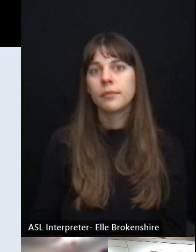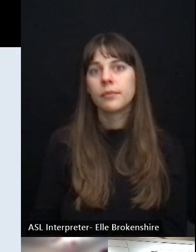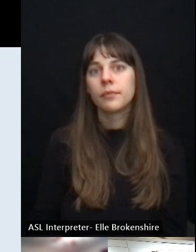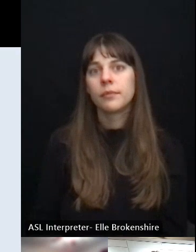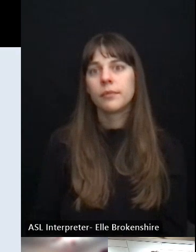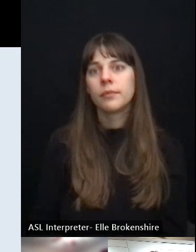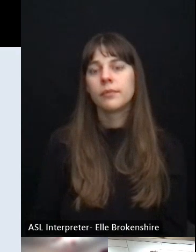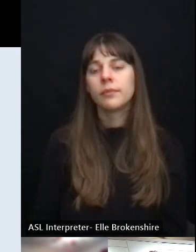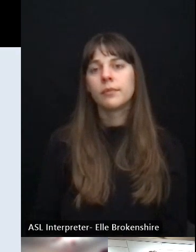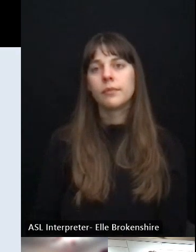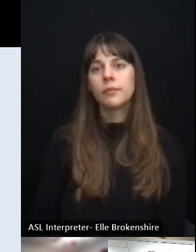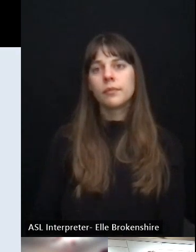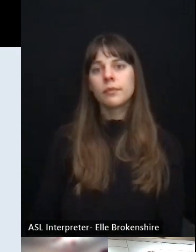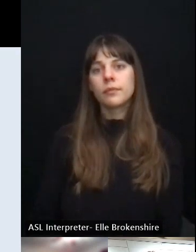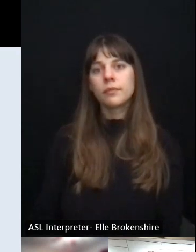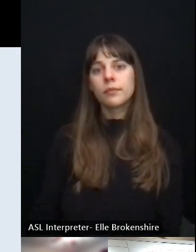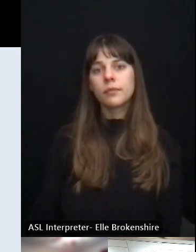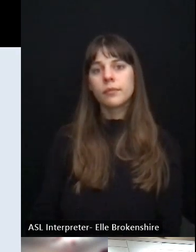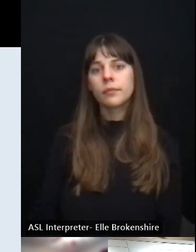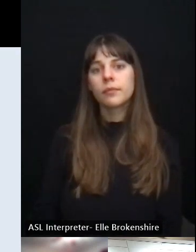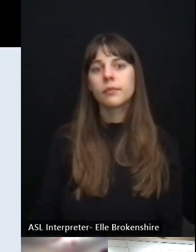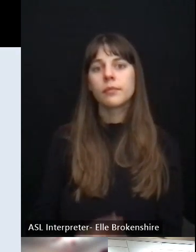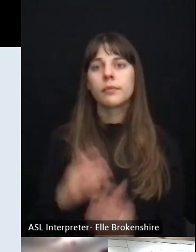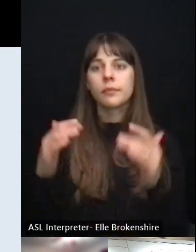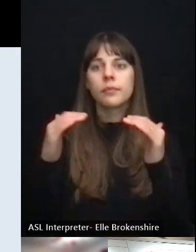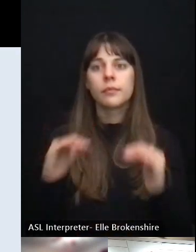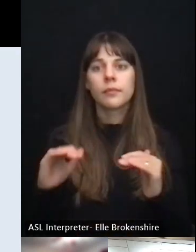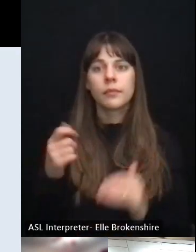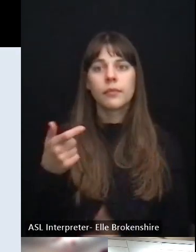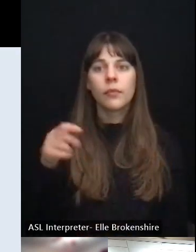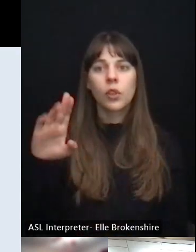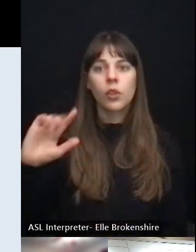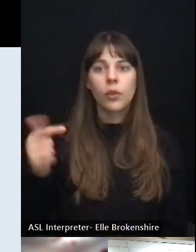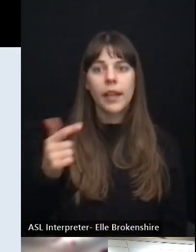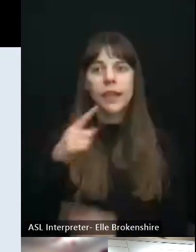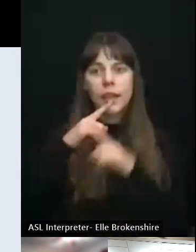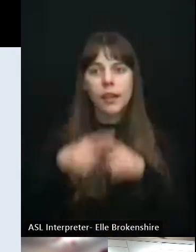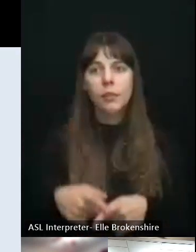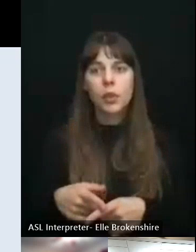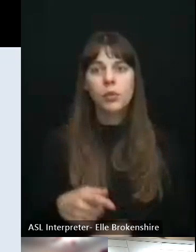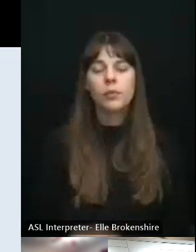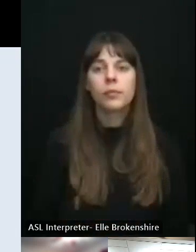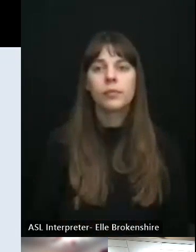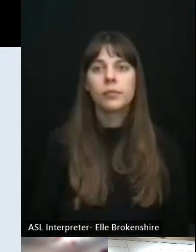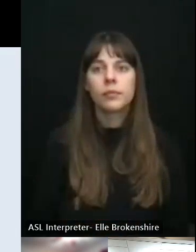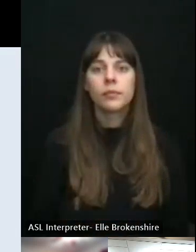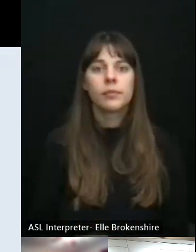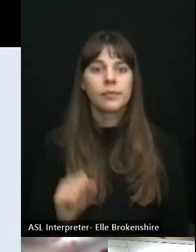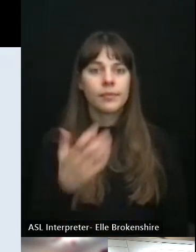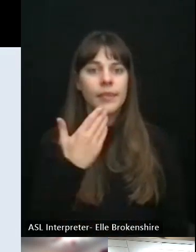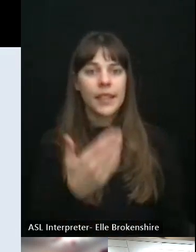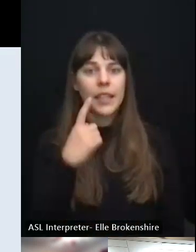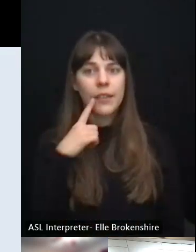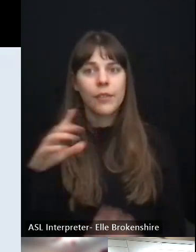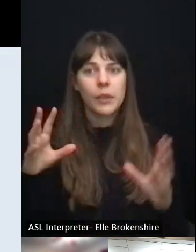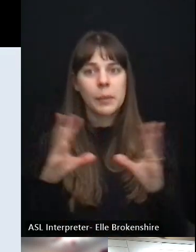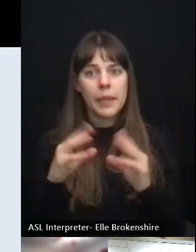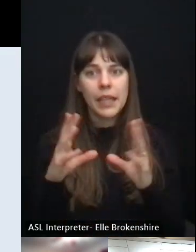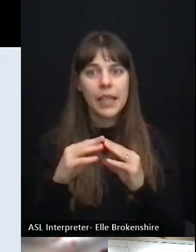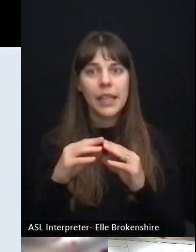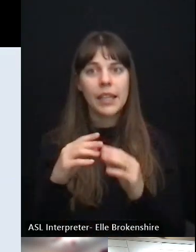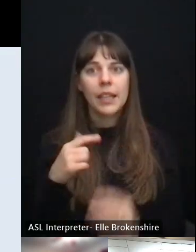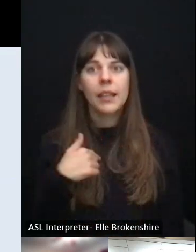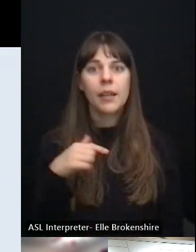All right, Greg Lamazny, you can go ahead and unmute yourself. Yeah, thanks so much. Thanks for the meeting. I'm